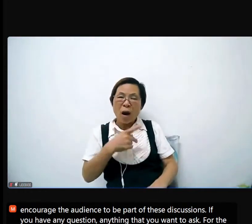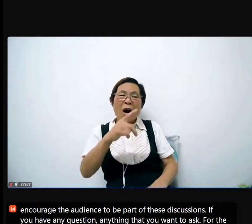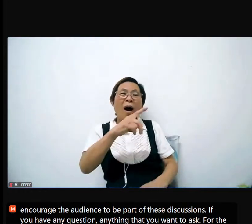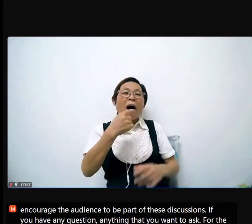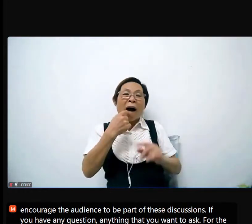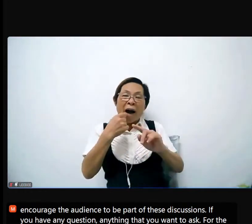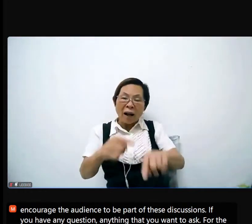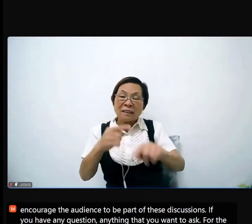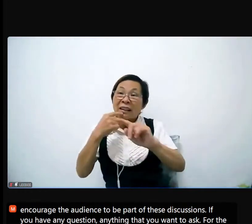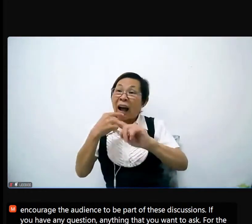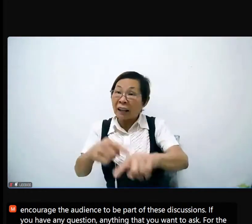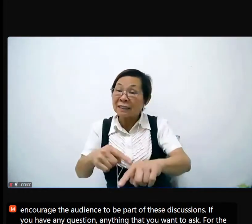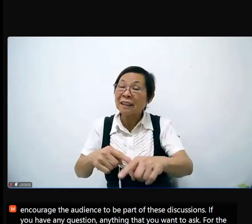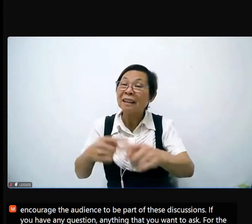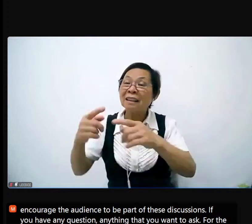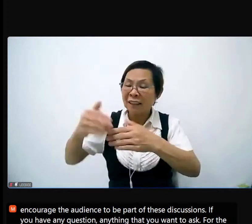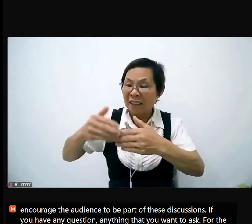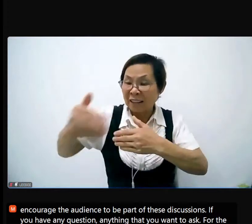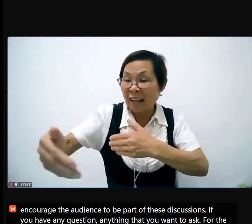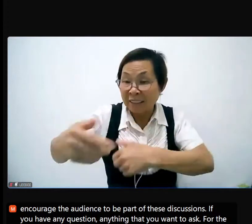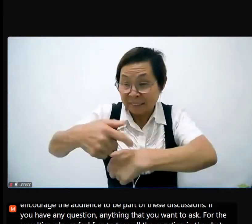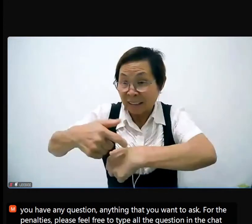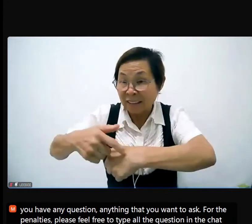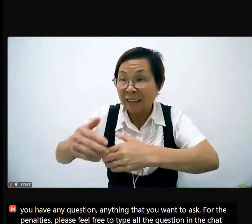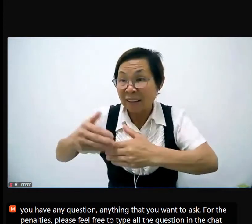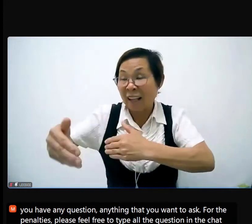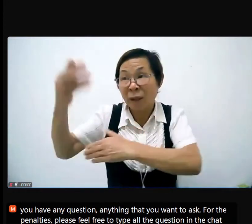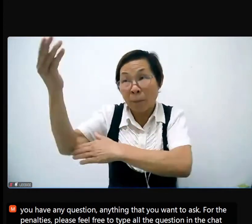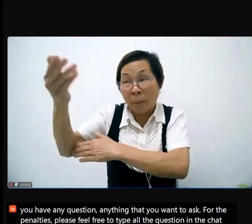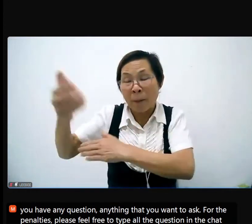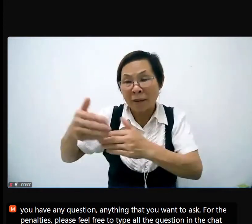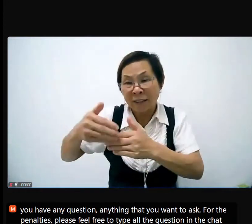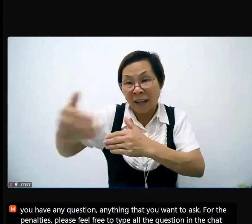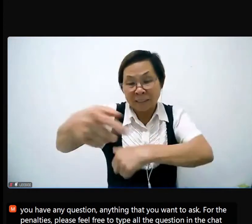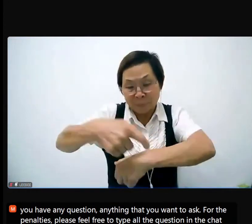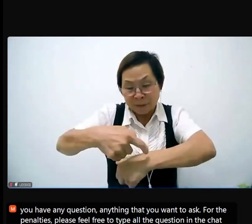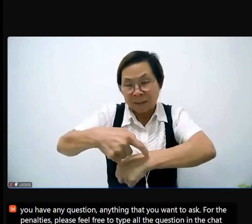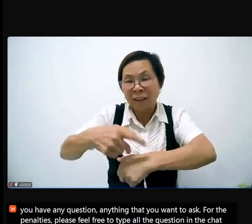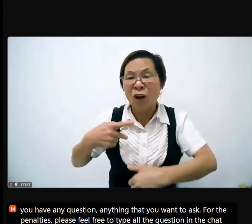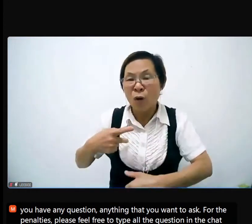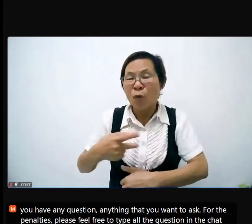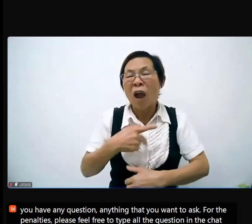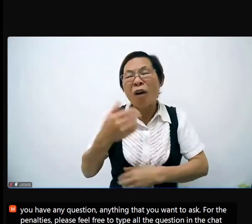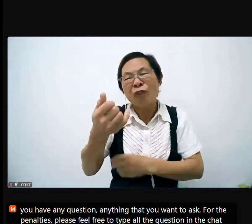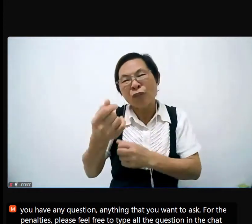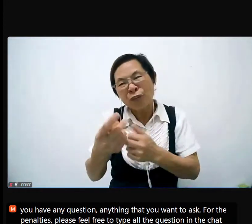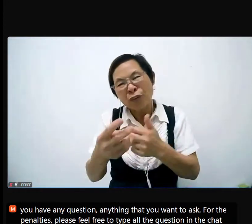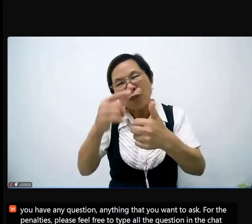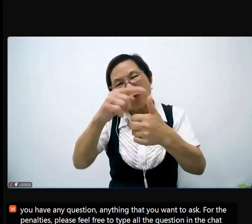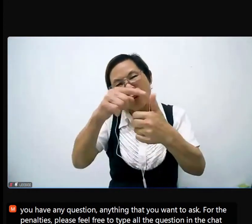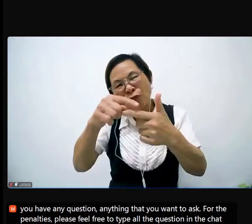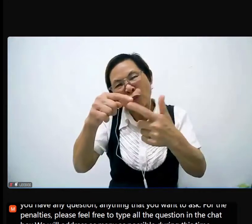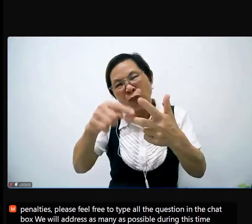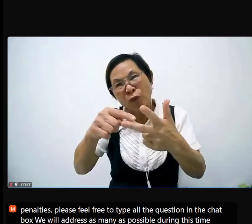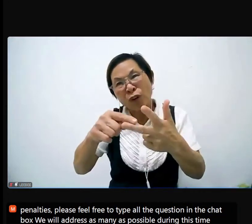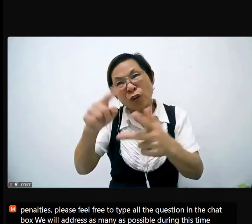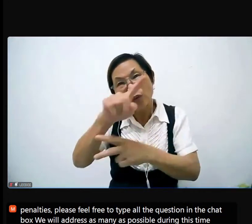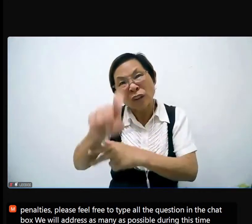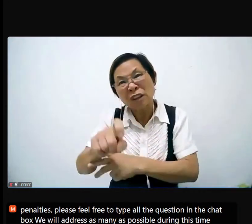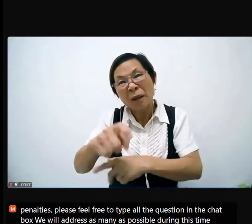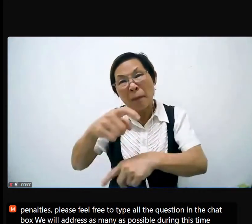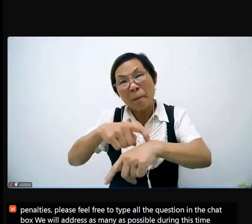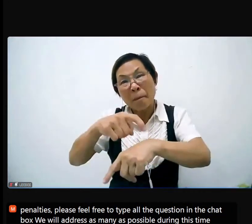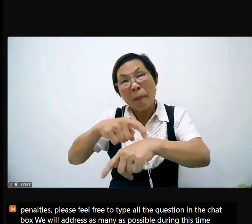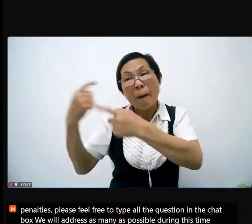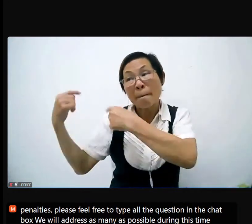during this time, during the next sessions. Okay, we also have a few questions during the presentation.